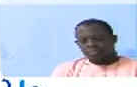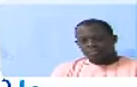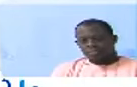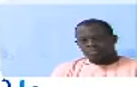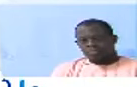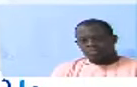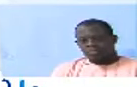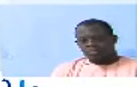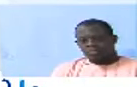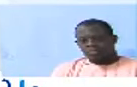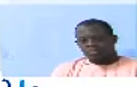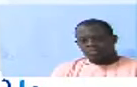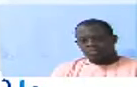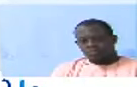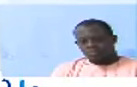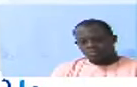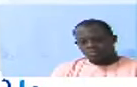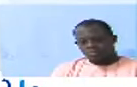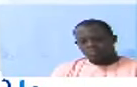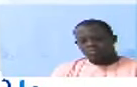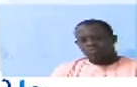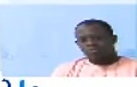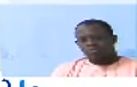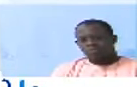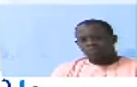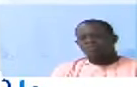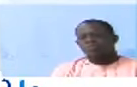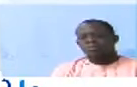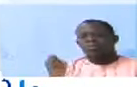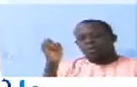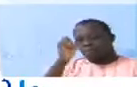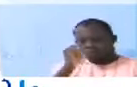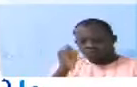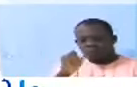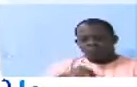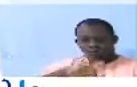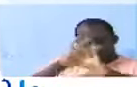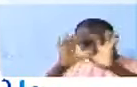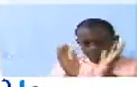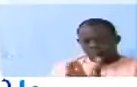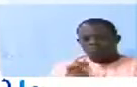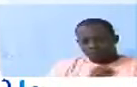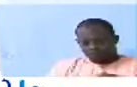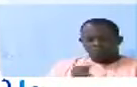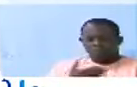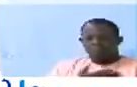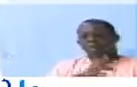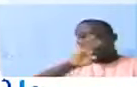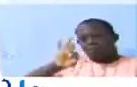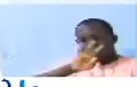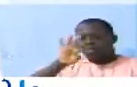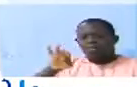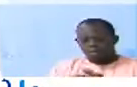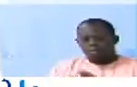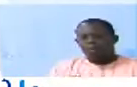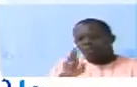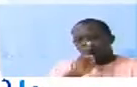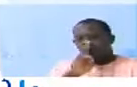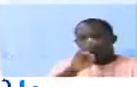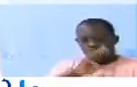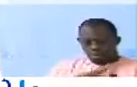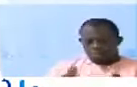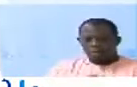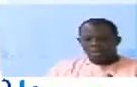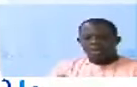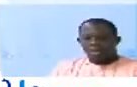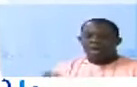Because all of us have relatives who usually come every time. In fact,